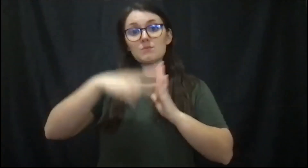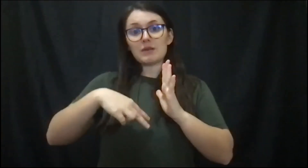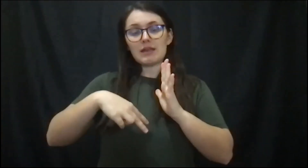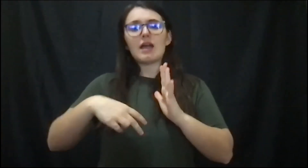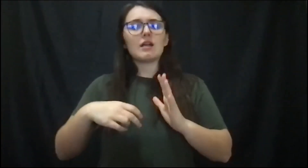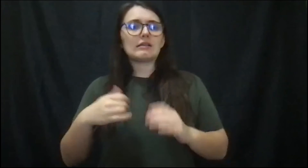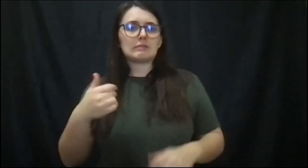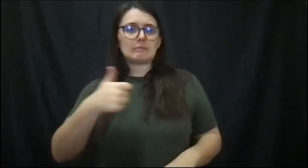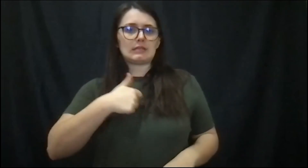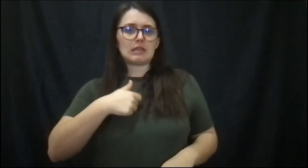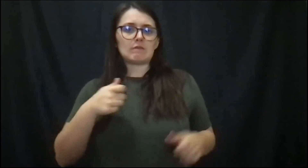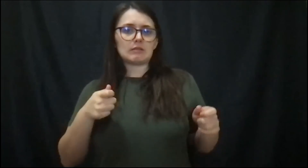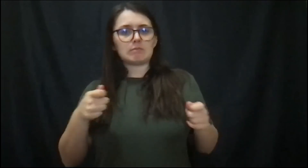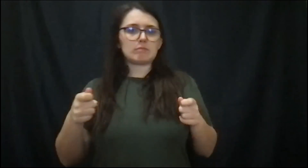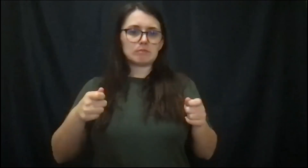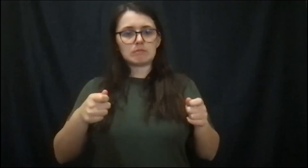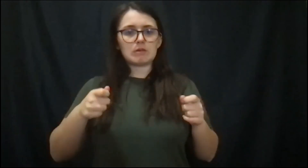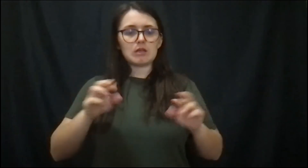myself situated. And